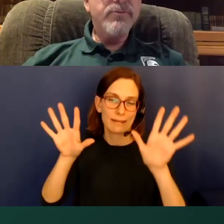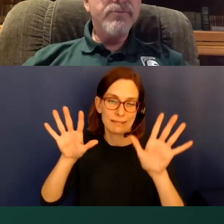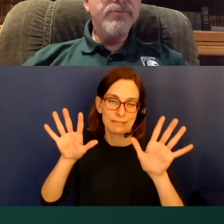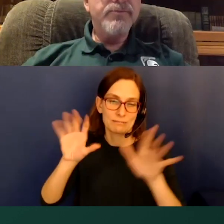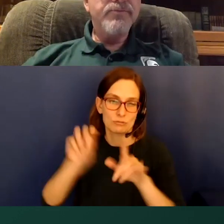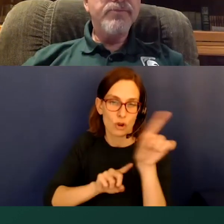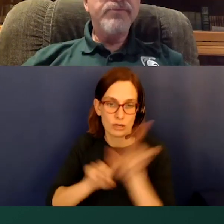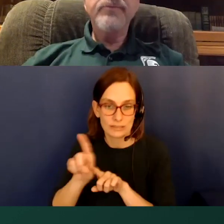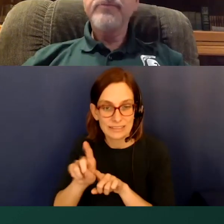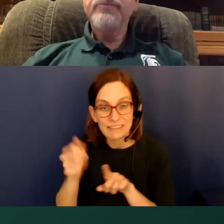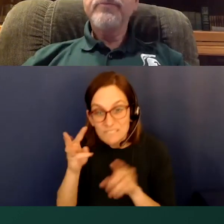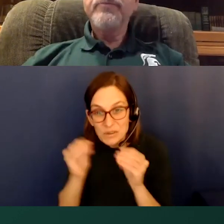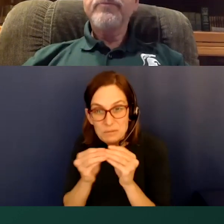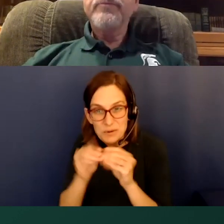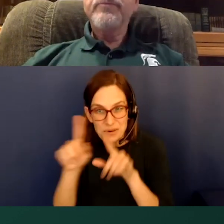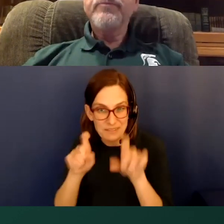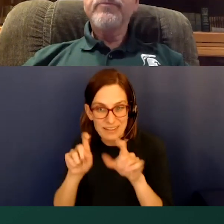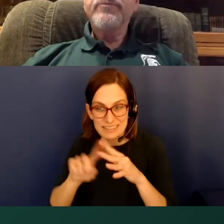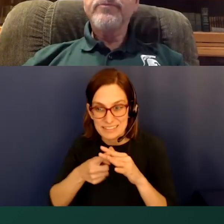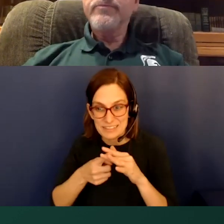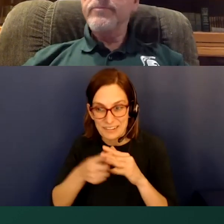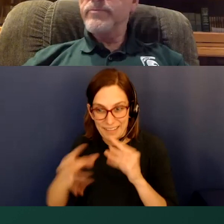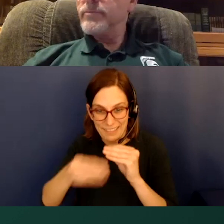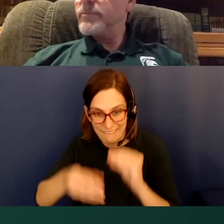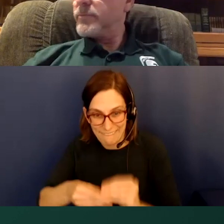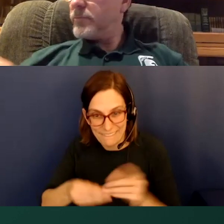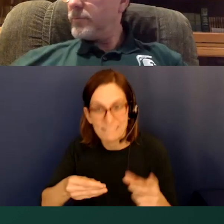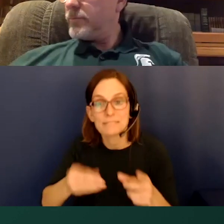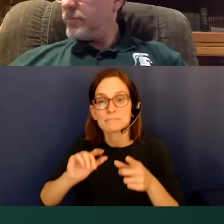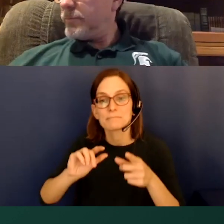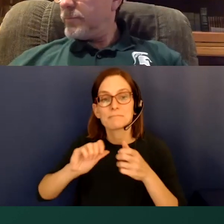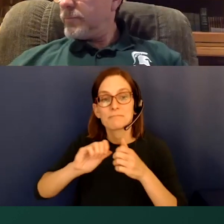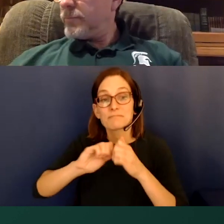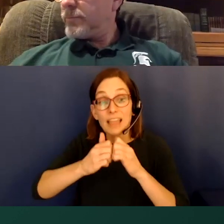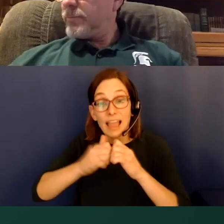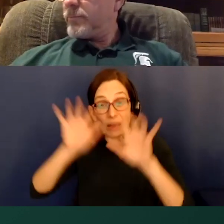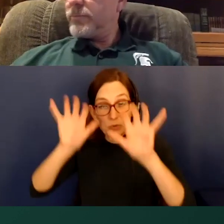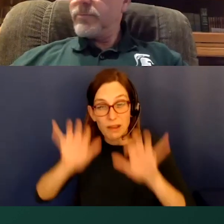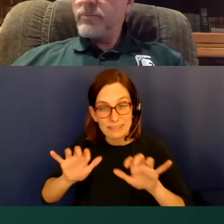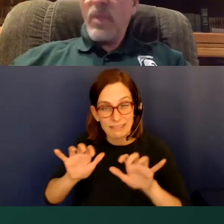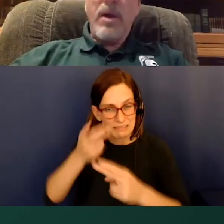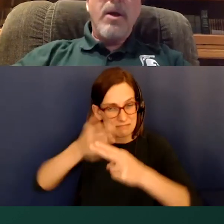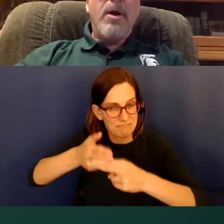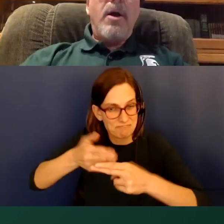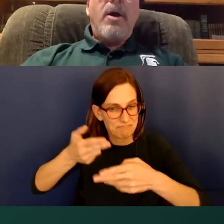Okay, a few more questions are starting to pour in. How do constellations get names?